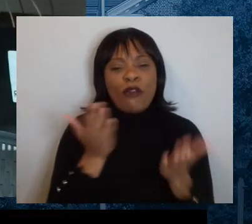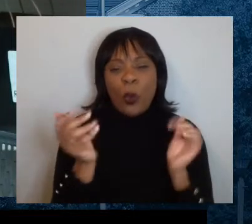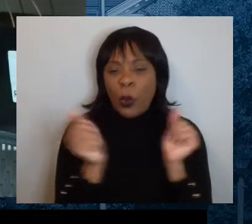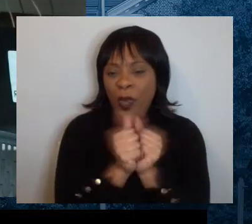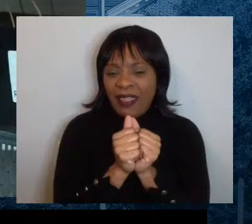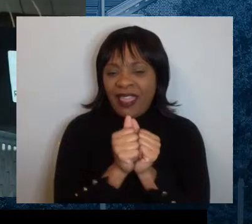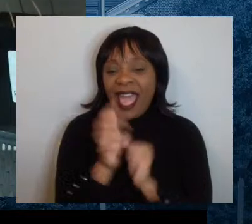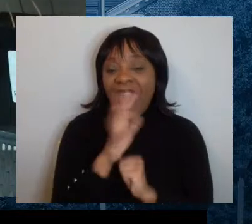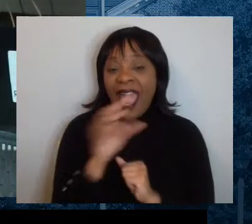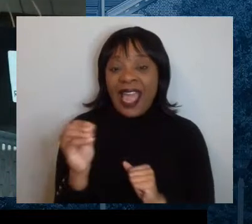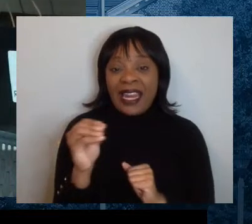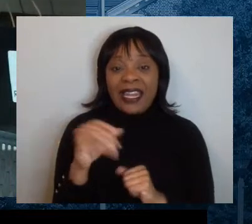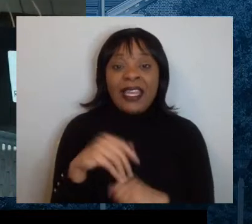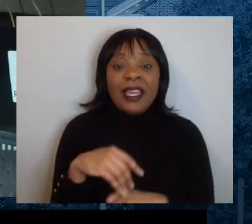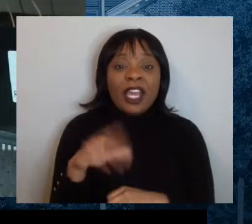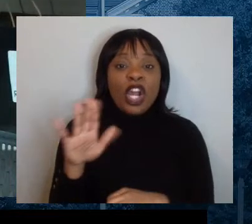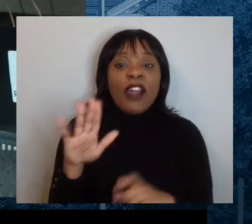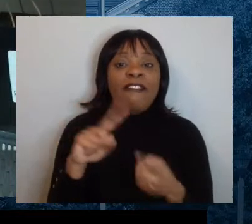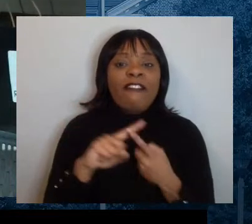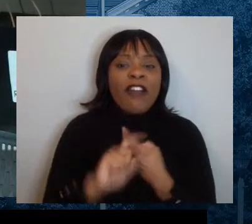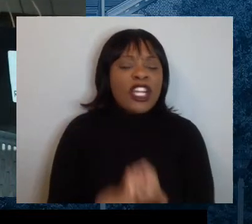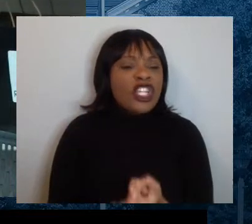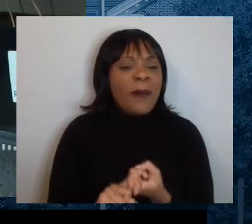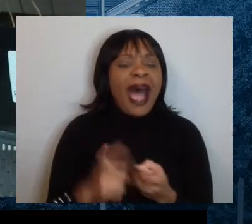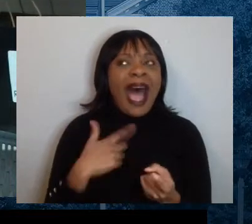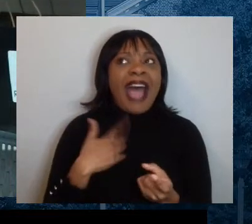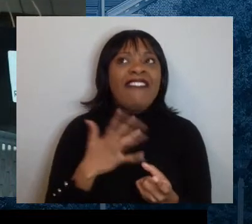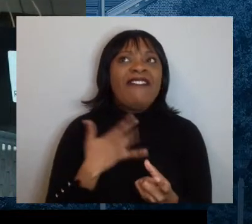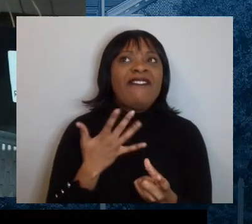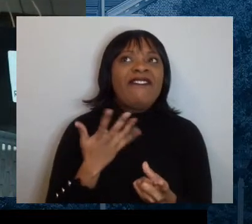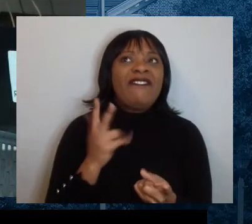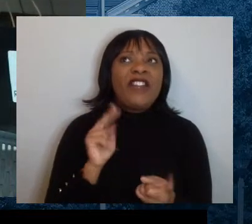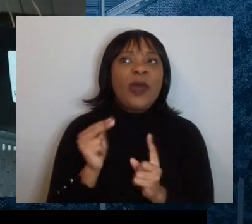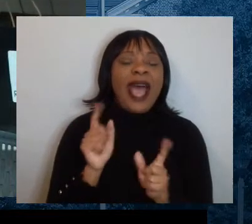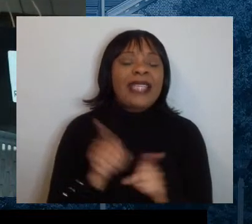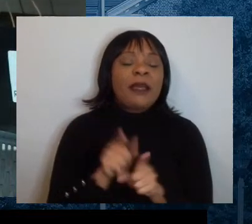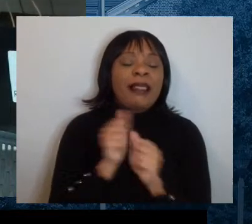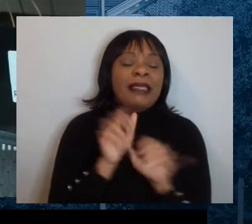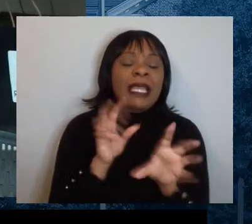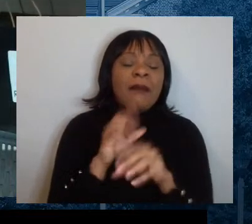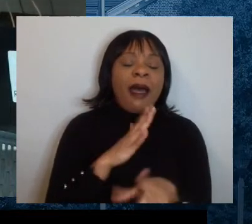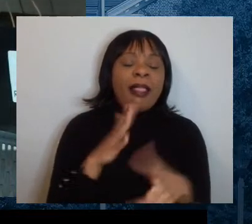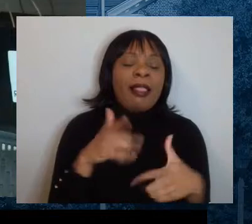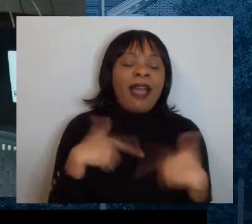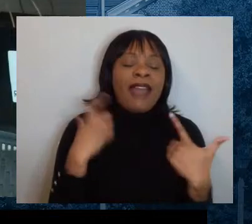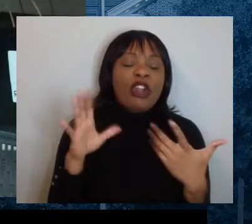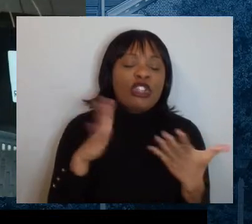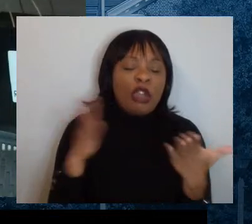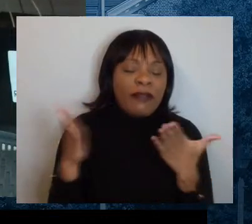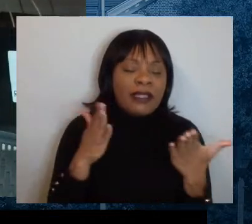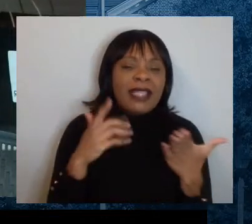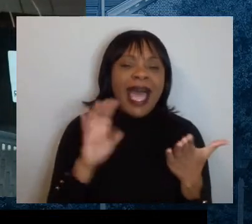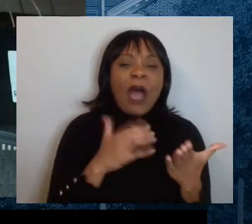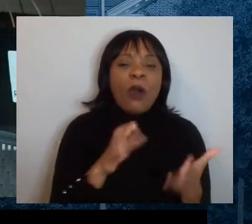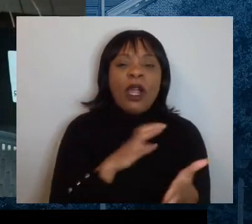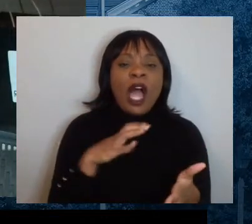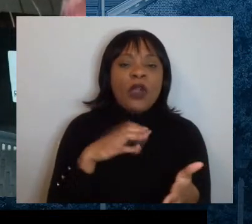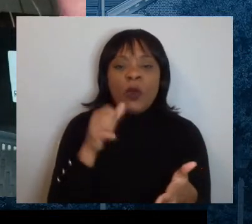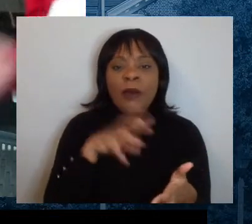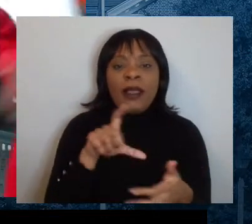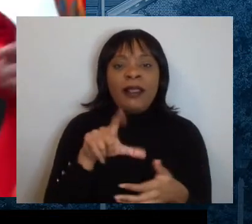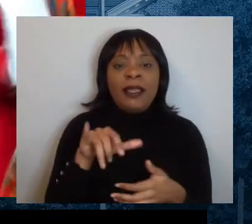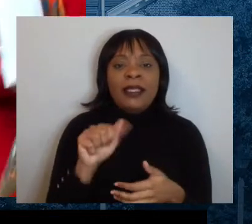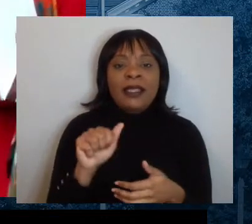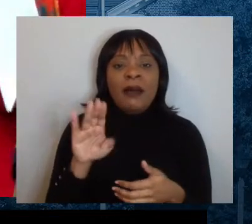her friendship and her service as a blessing in my life and a blessing in all of our lives. Our Congresswoman, Lisa Blunt, Rochester.